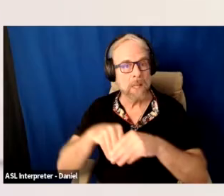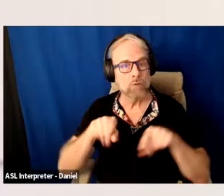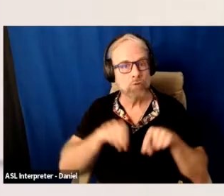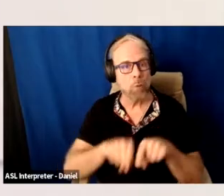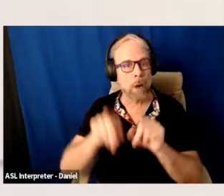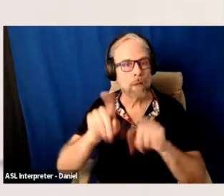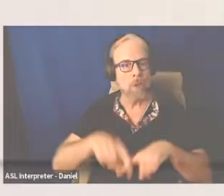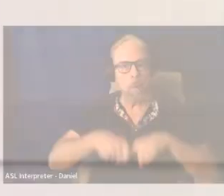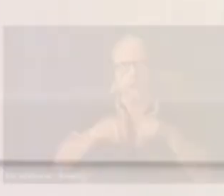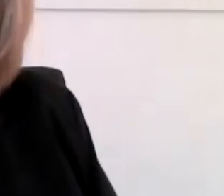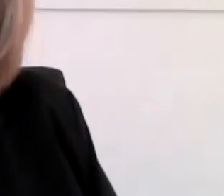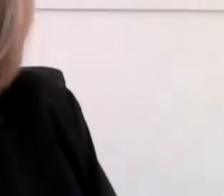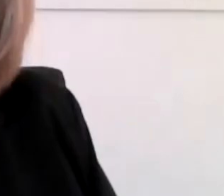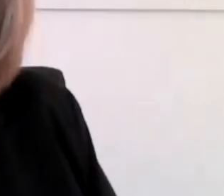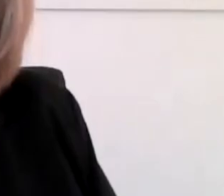questions.